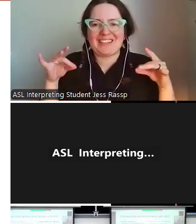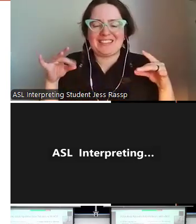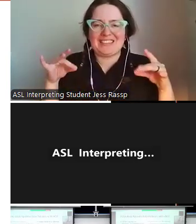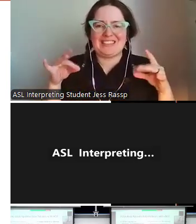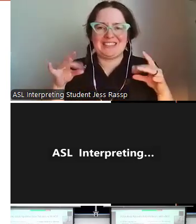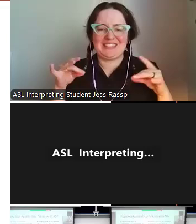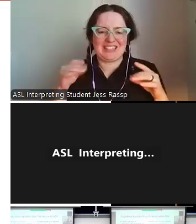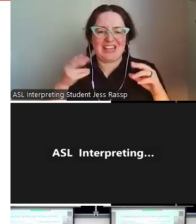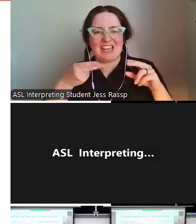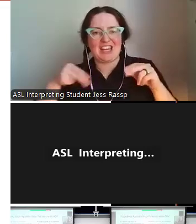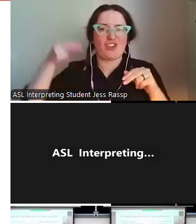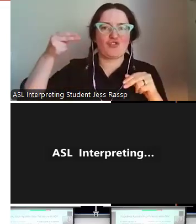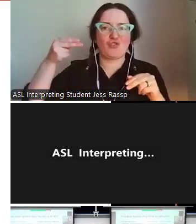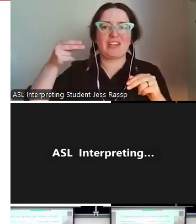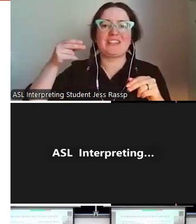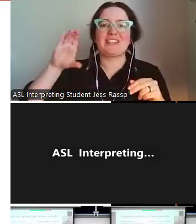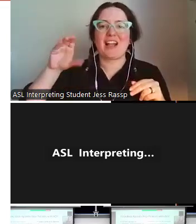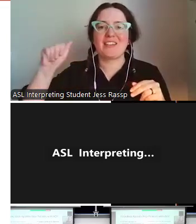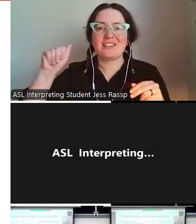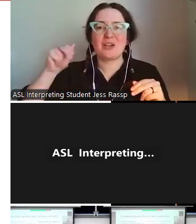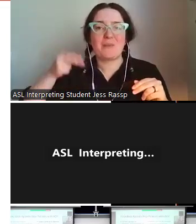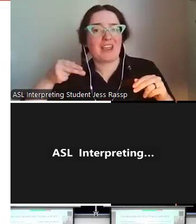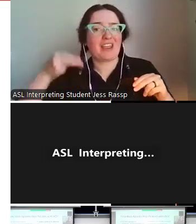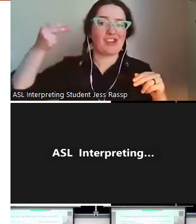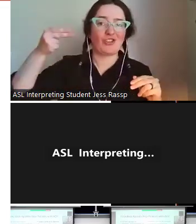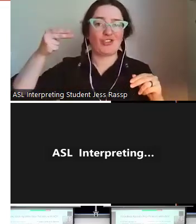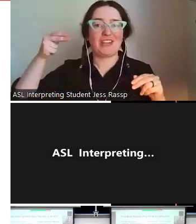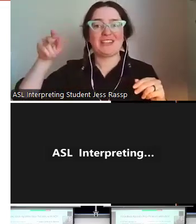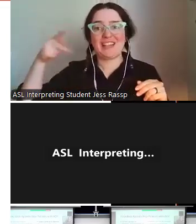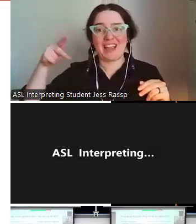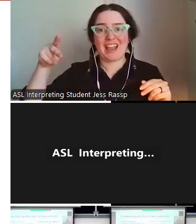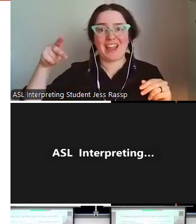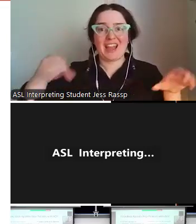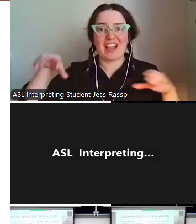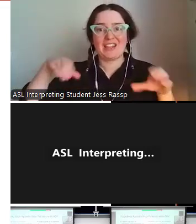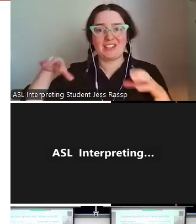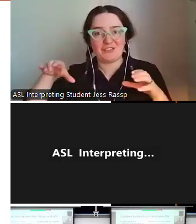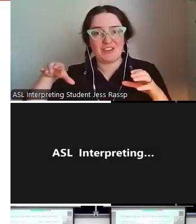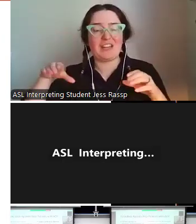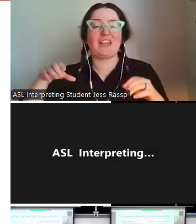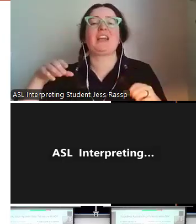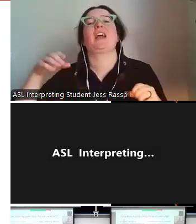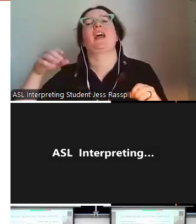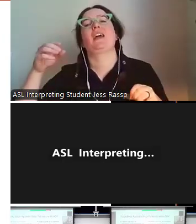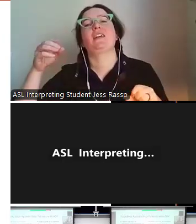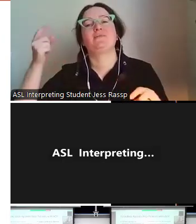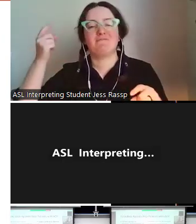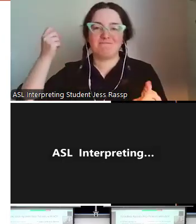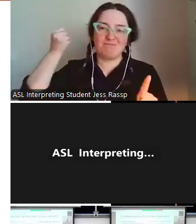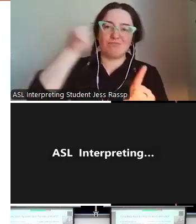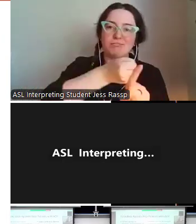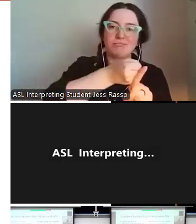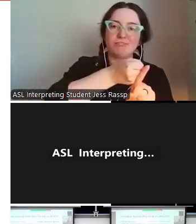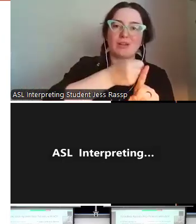That increases the SK activity and then reduces the synaptic strength and can lead to memory deficits because